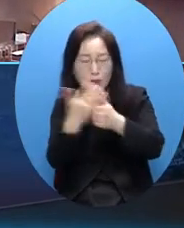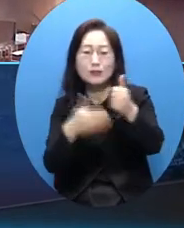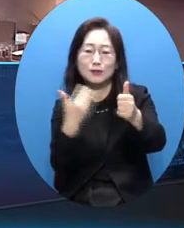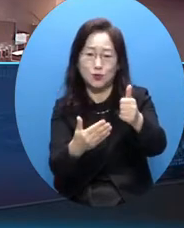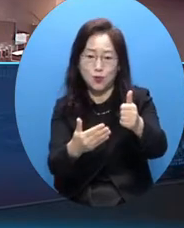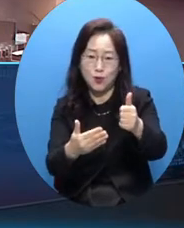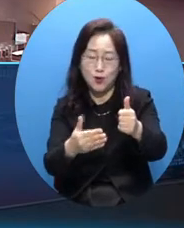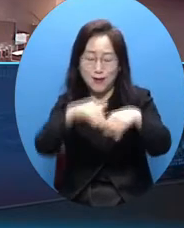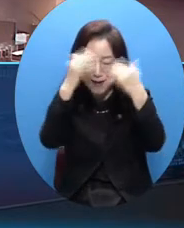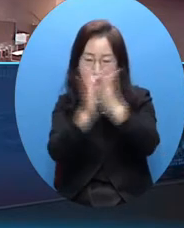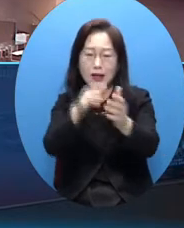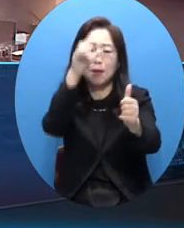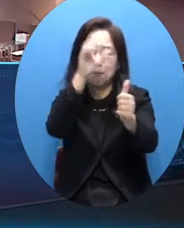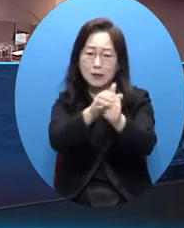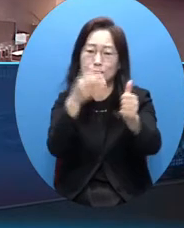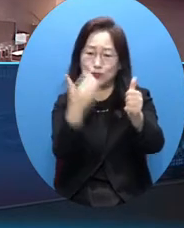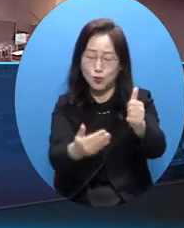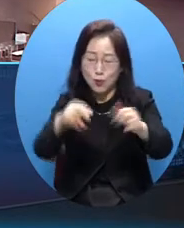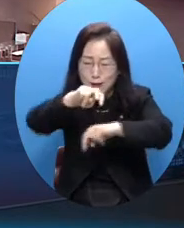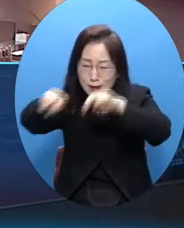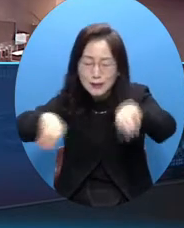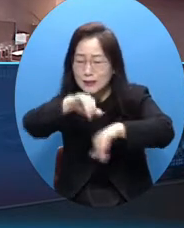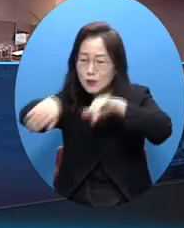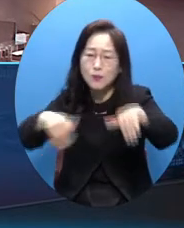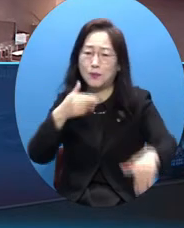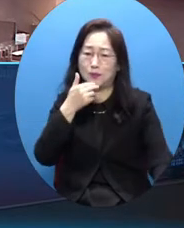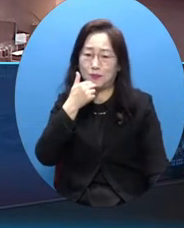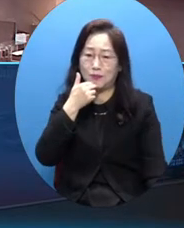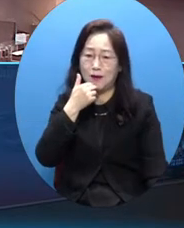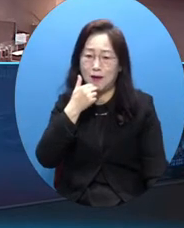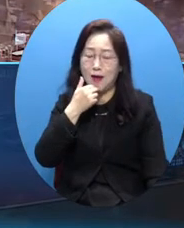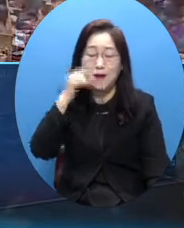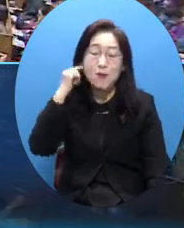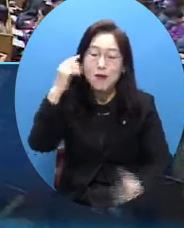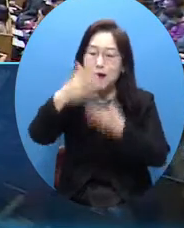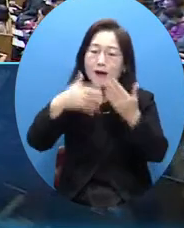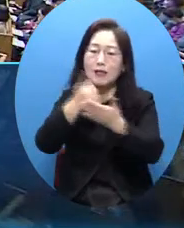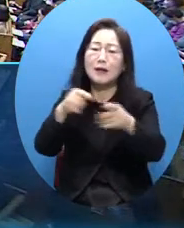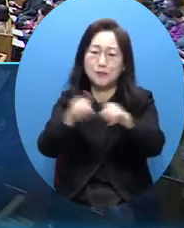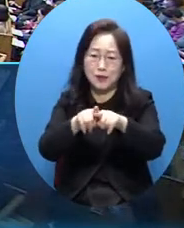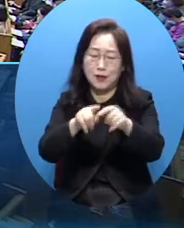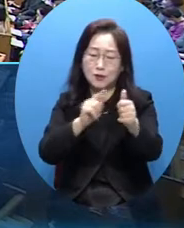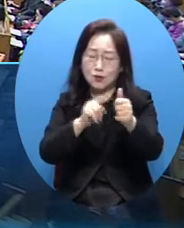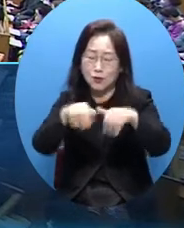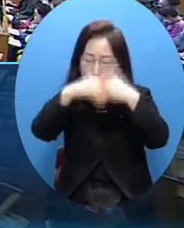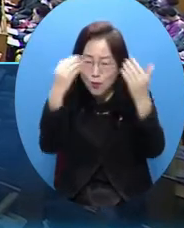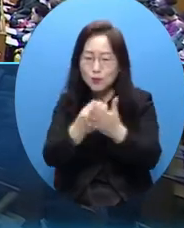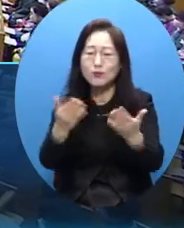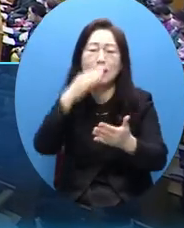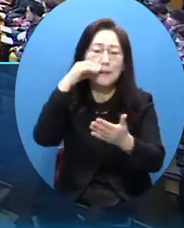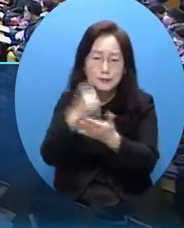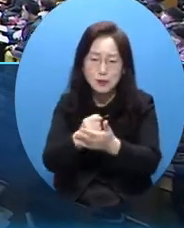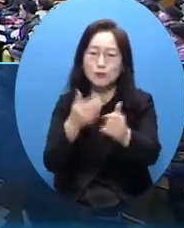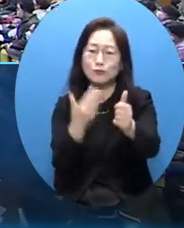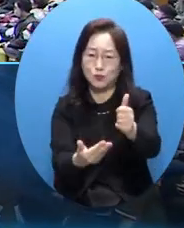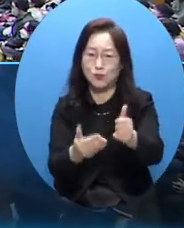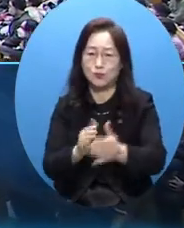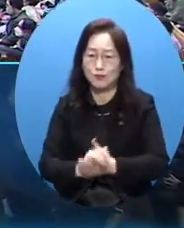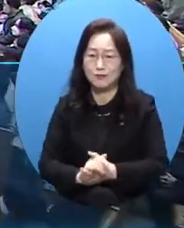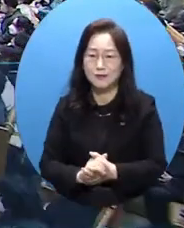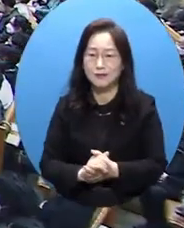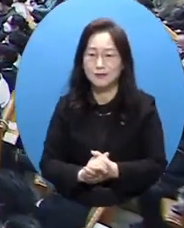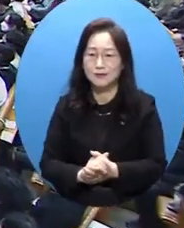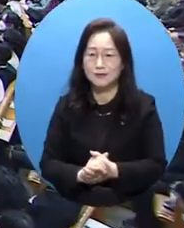and the wooden paid no attention to anything under Joseph's care because the Lord was with Joseph and gave him success in whatever he